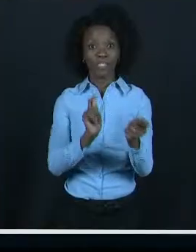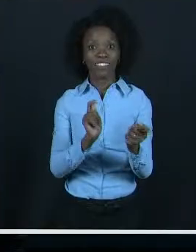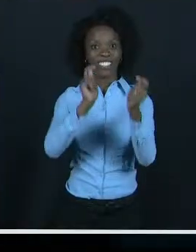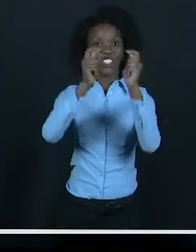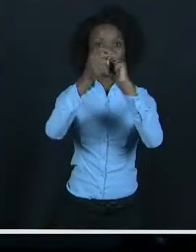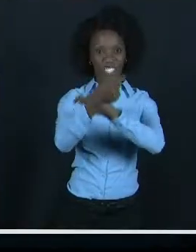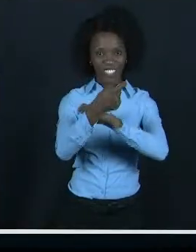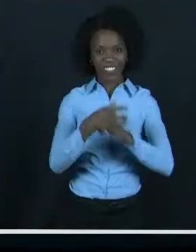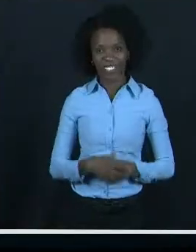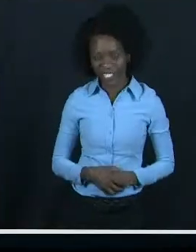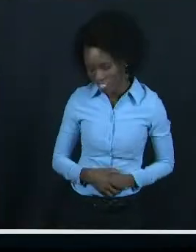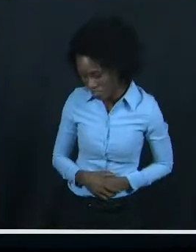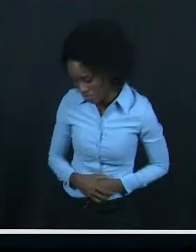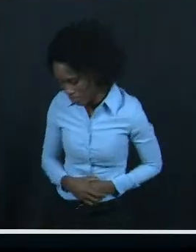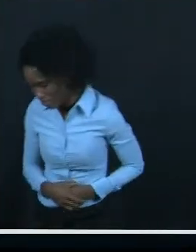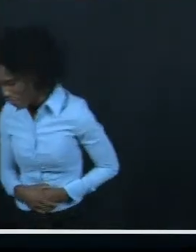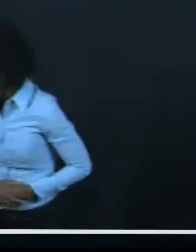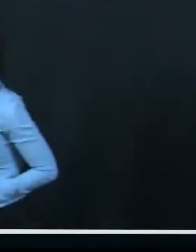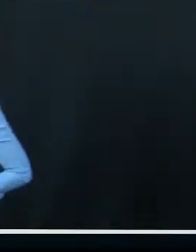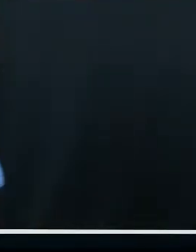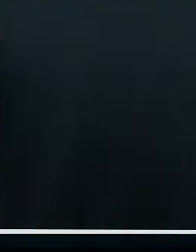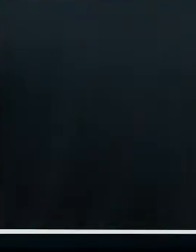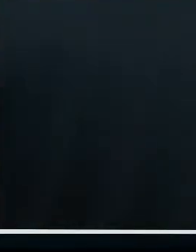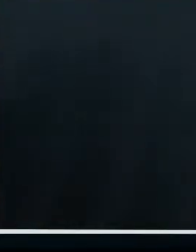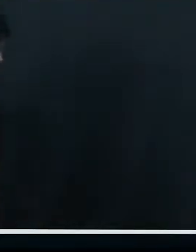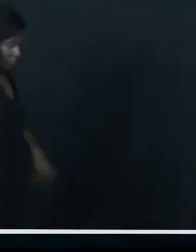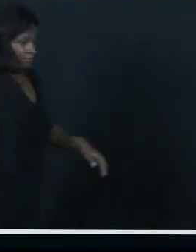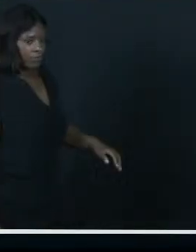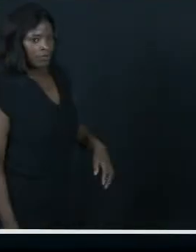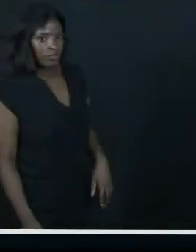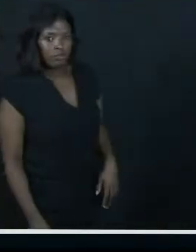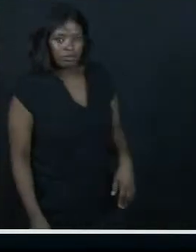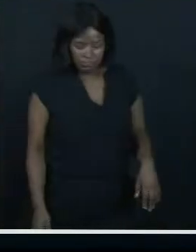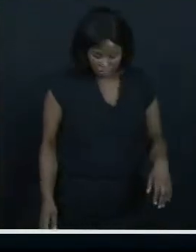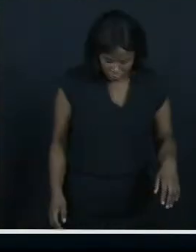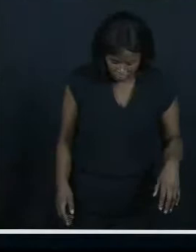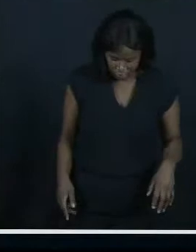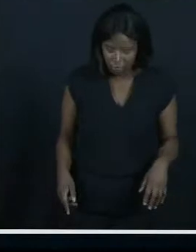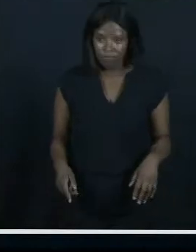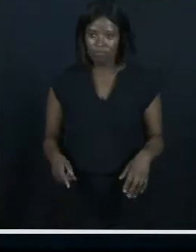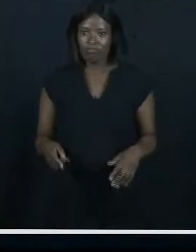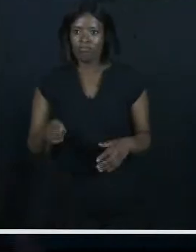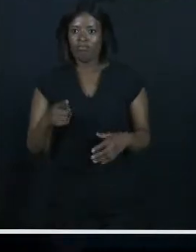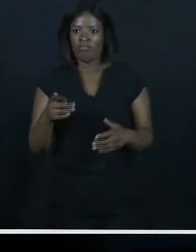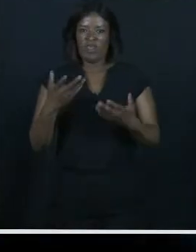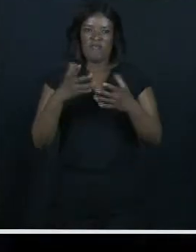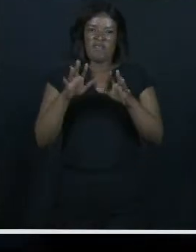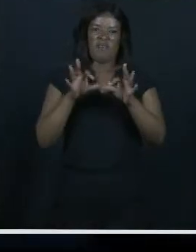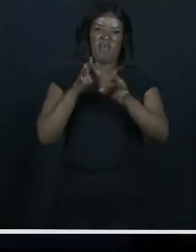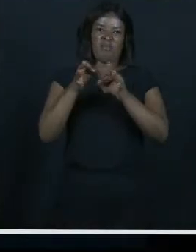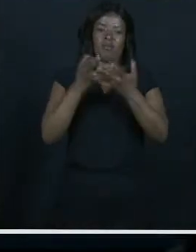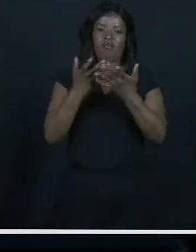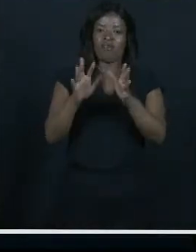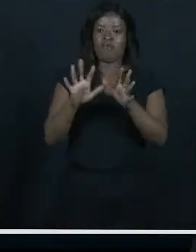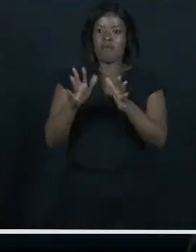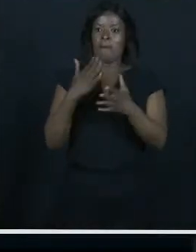Ambassador, I've already introduced you, so to save time, you have the floor.